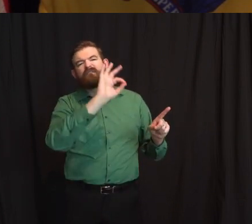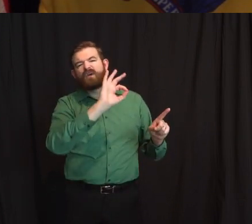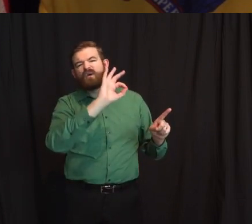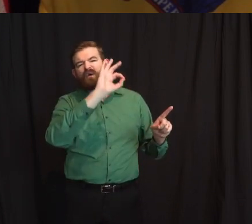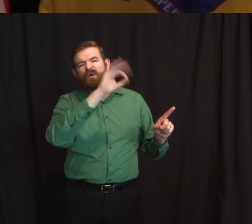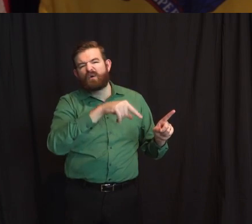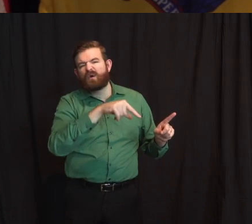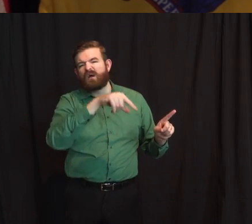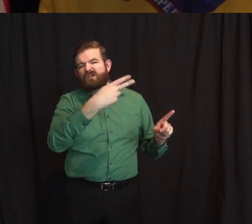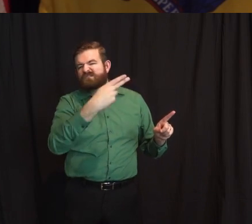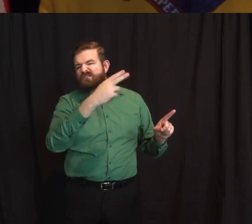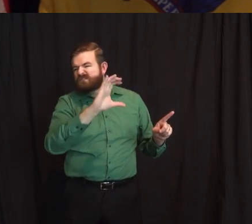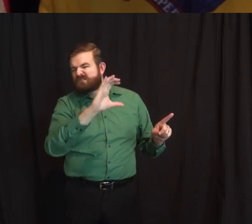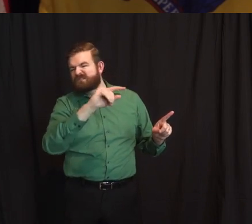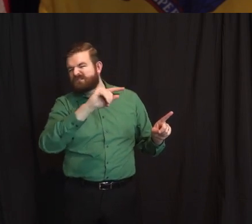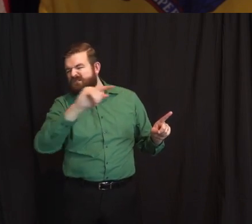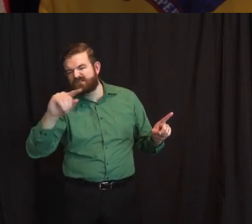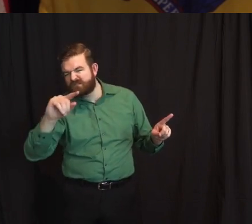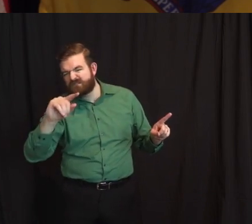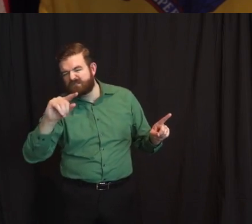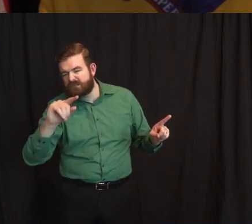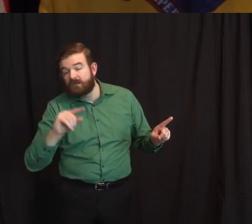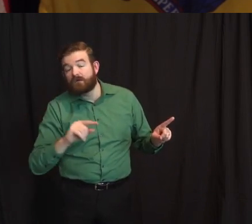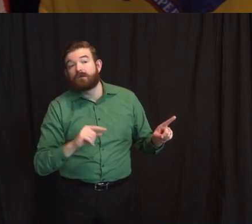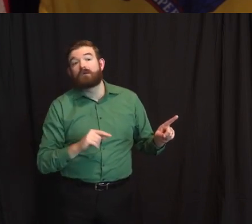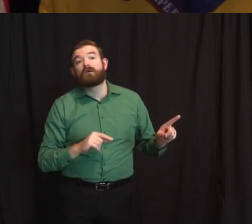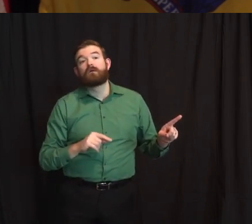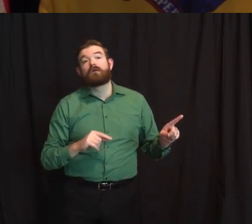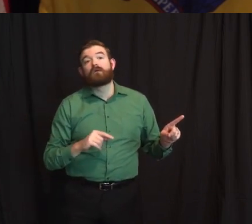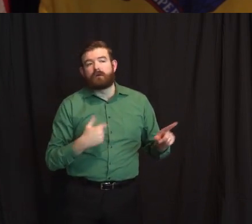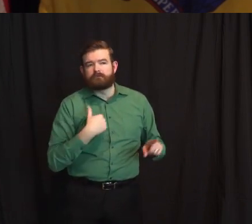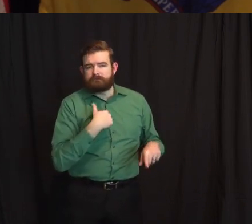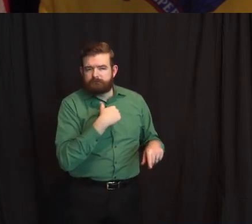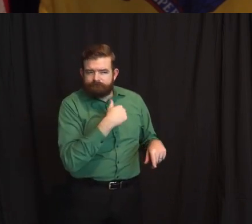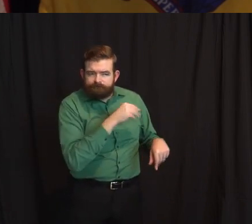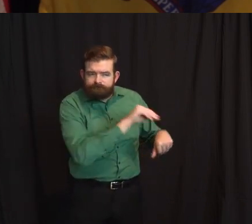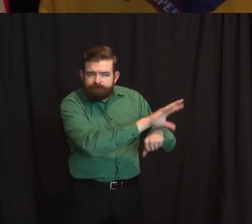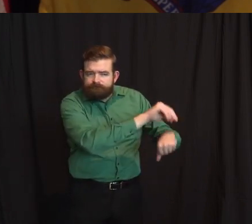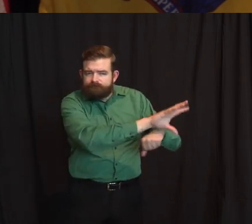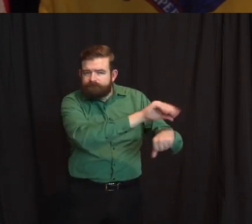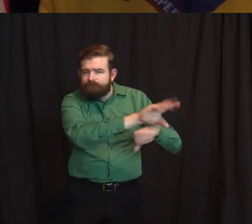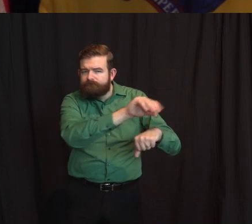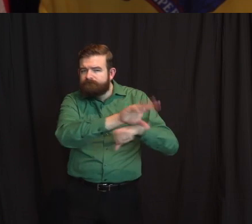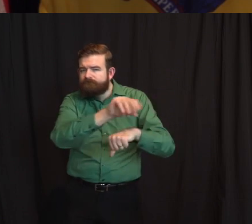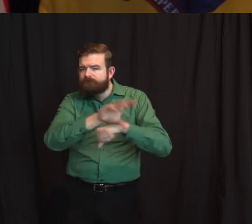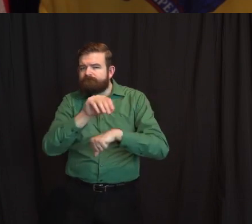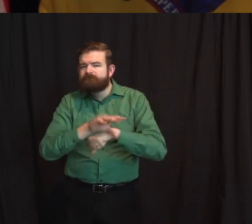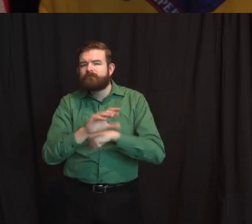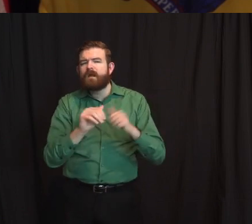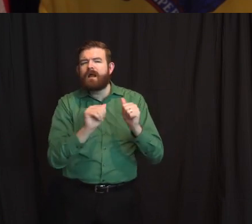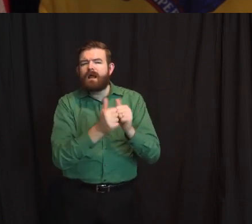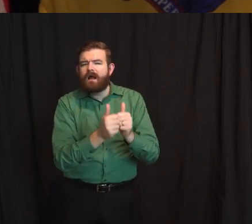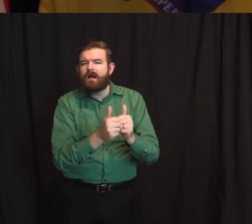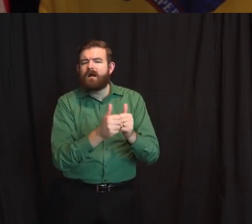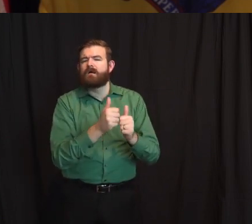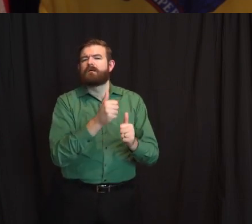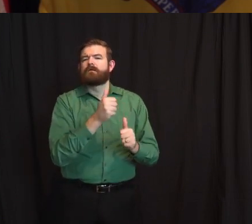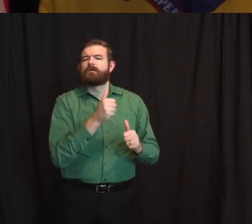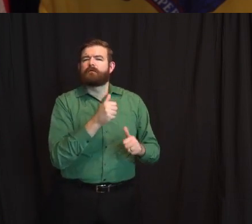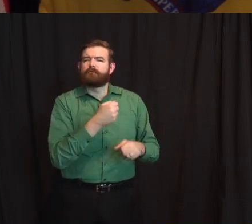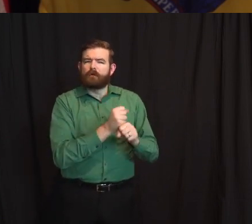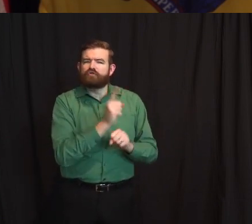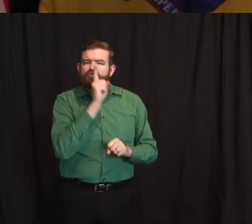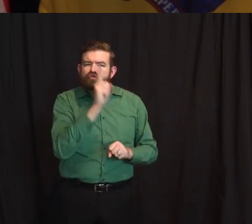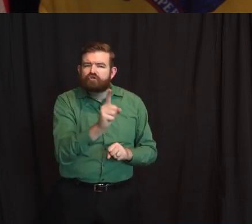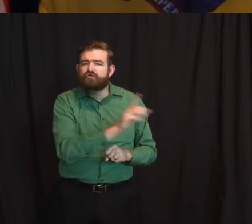discuss guidance we are providing to the farmers and growers on how to keep their seasonal farm workers and